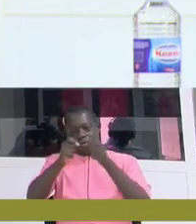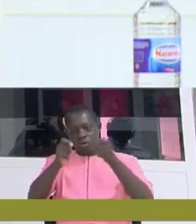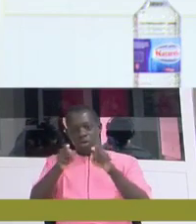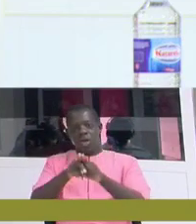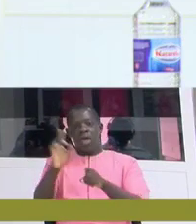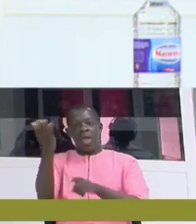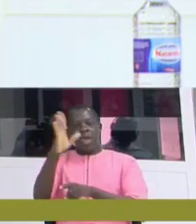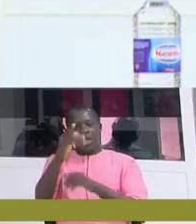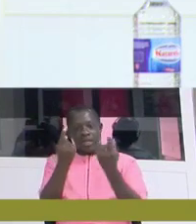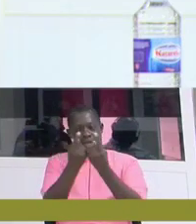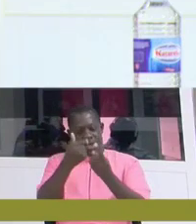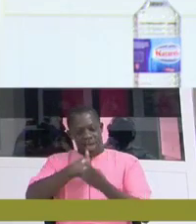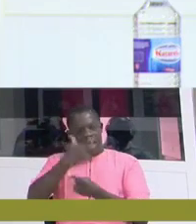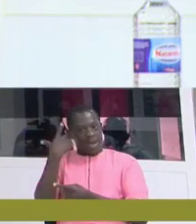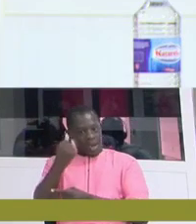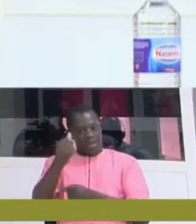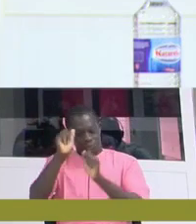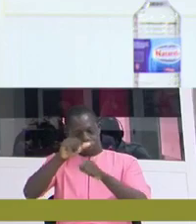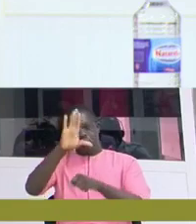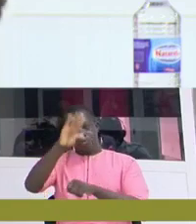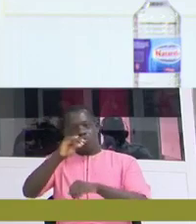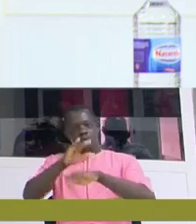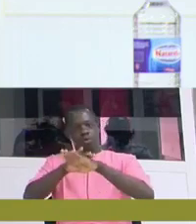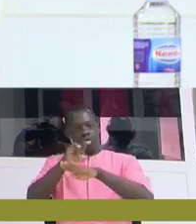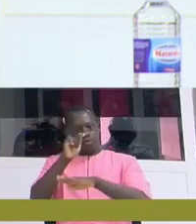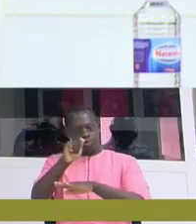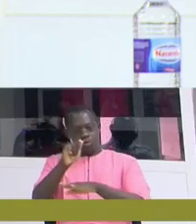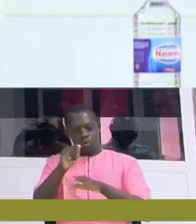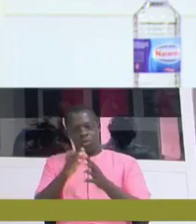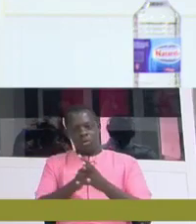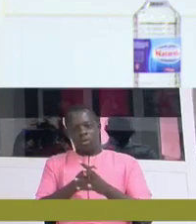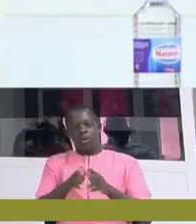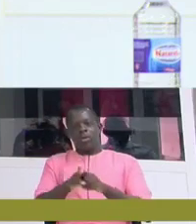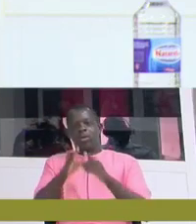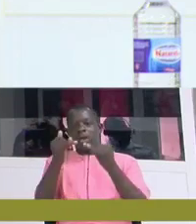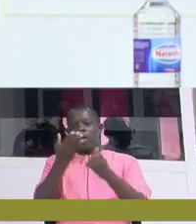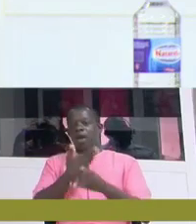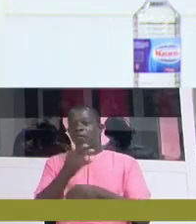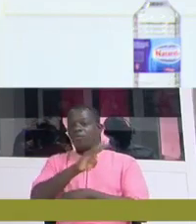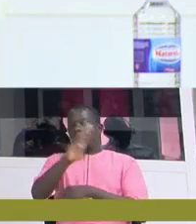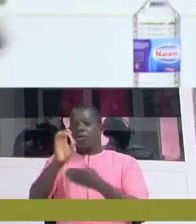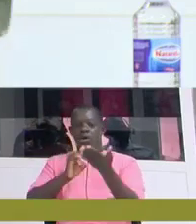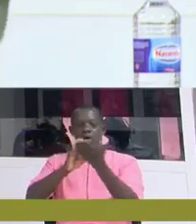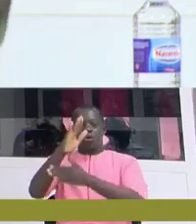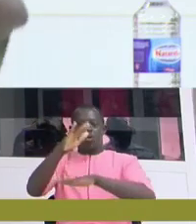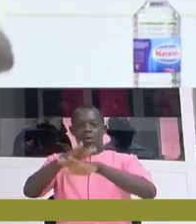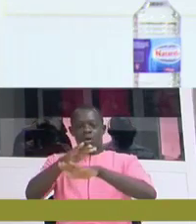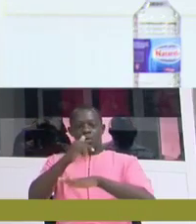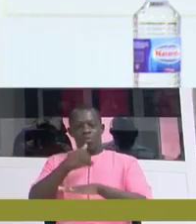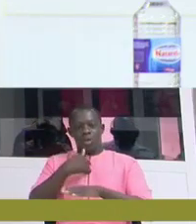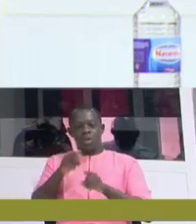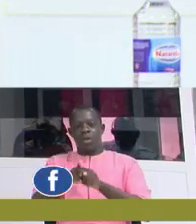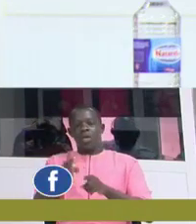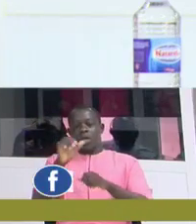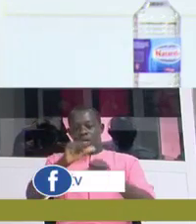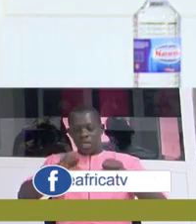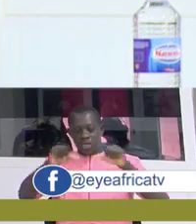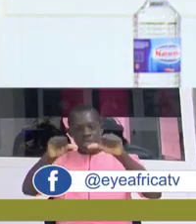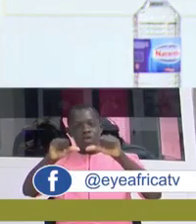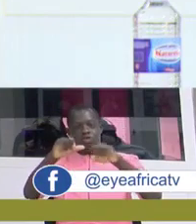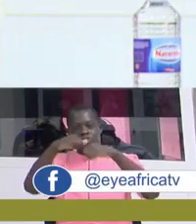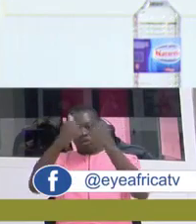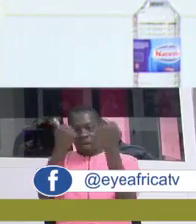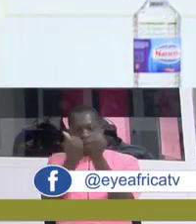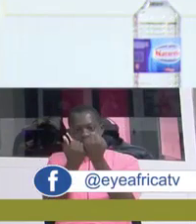Mendiatanye. Whatever pleases me. Mbo olekela. I will do to you. Mola order tena order kang. There is no order that supersedes my order in this society here.